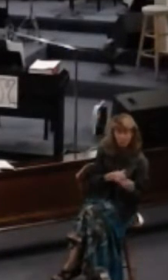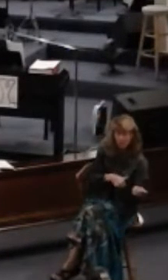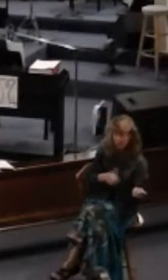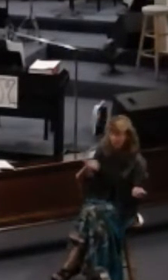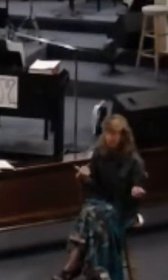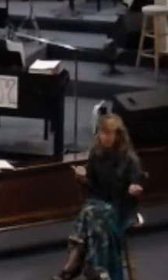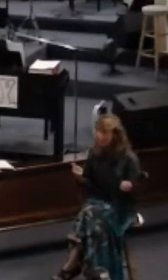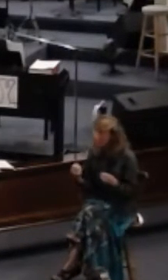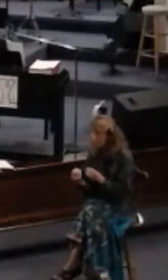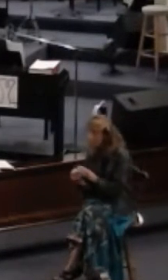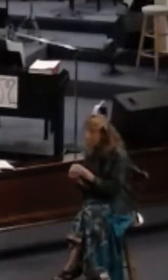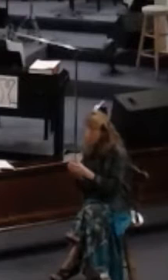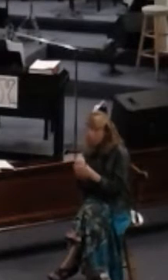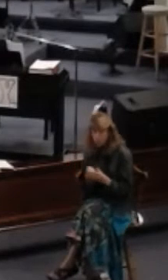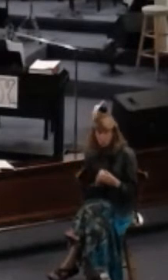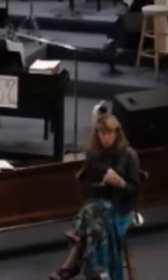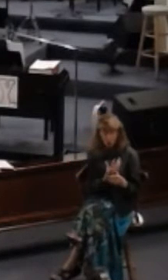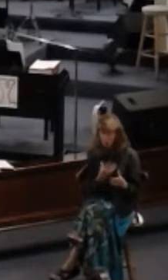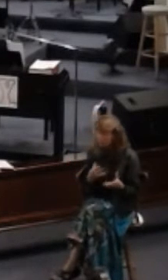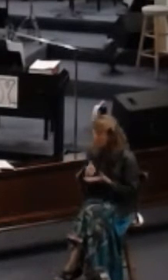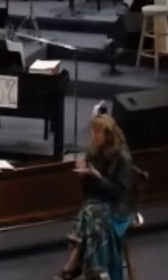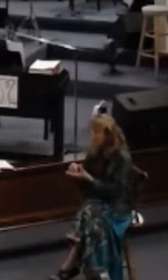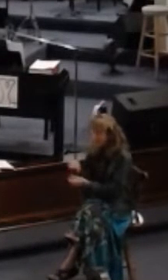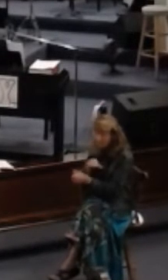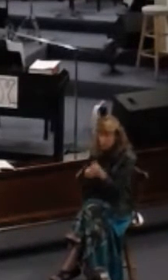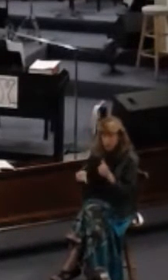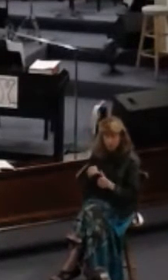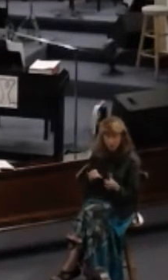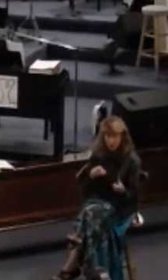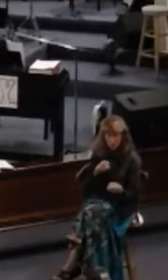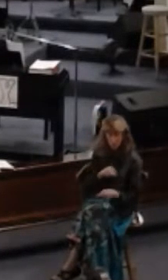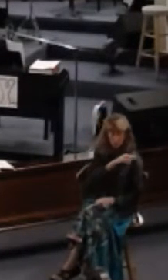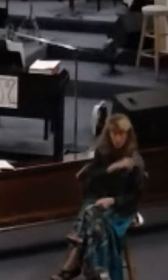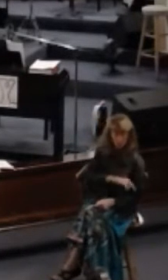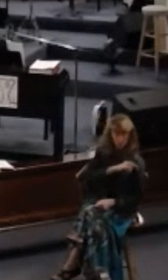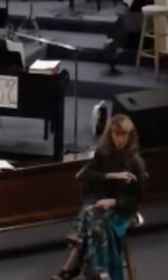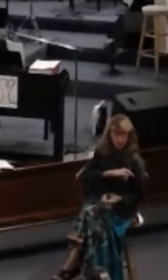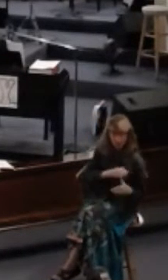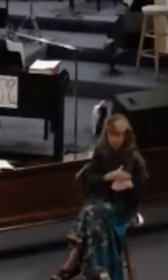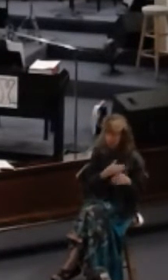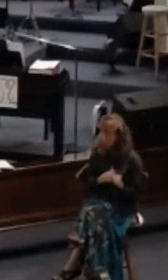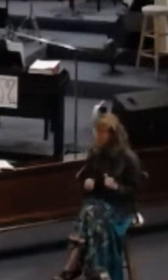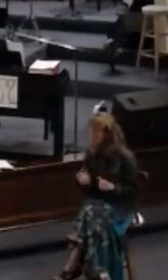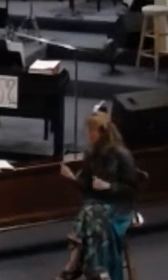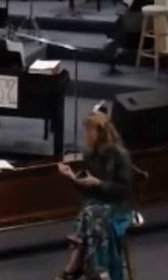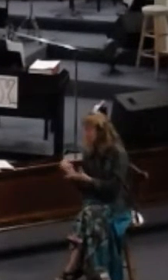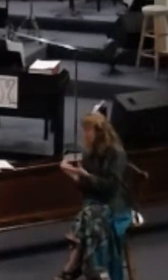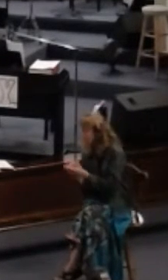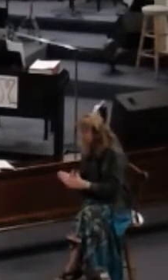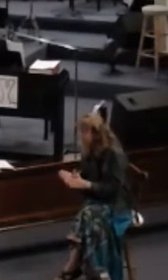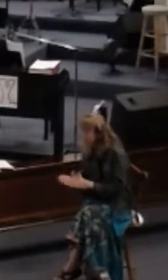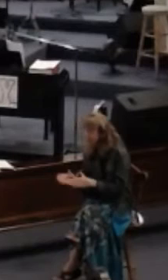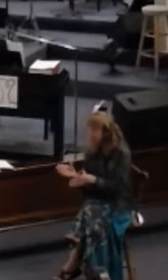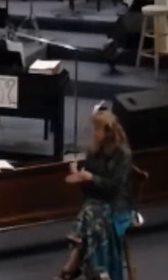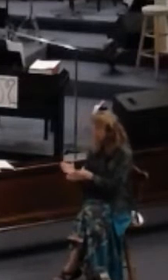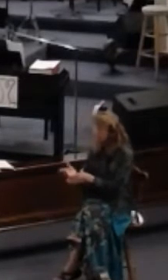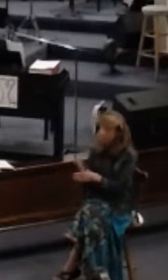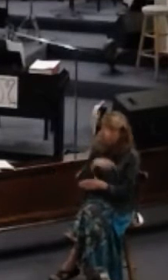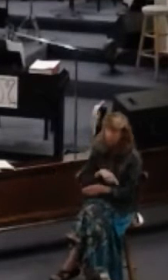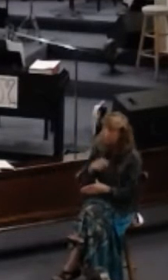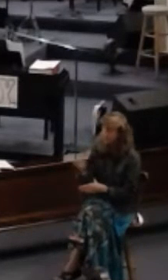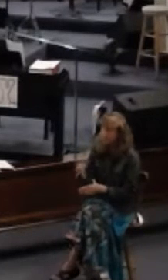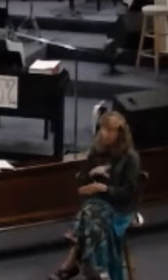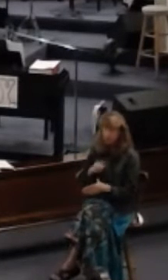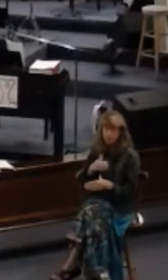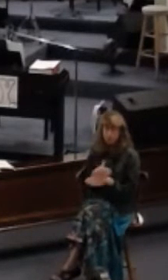patrons started to come and profits would come in, then the other artist who had been supporting them could then in turn